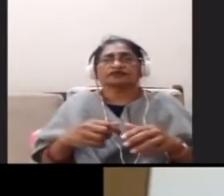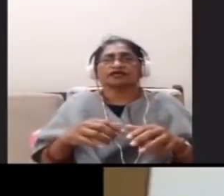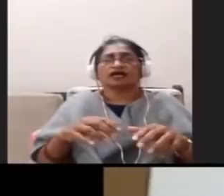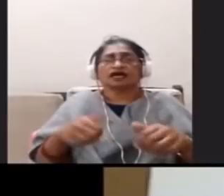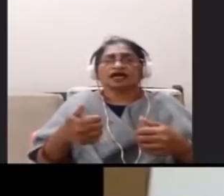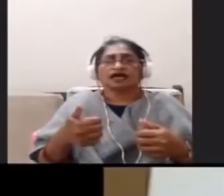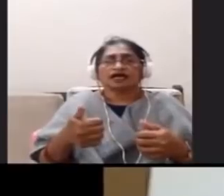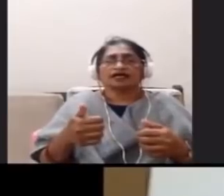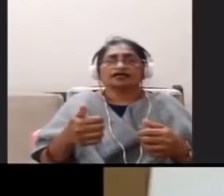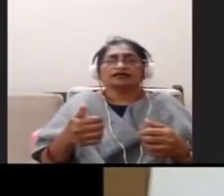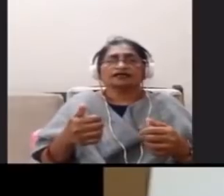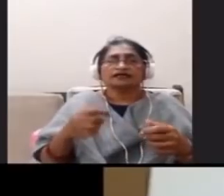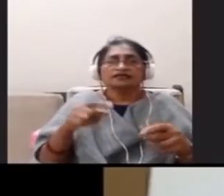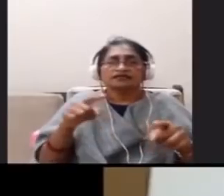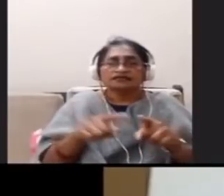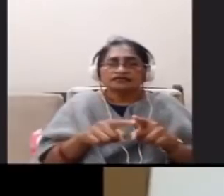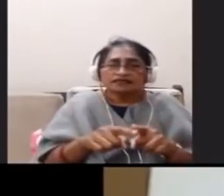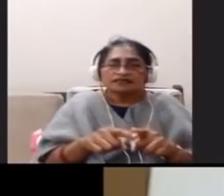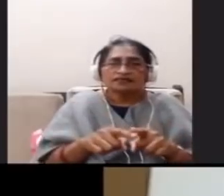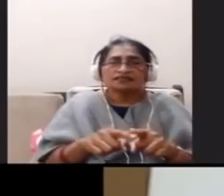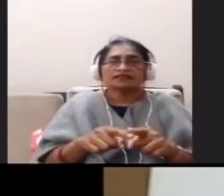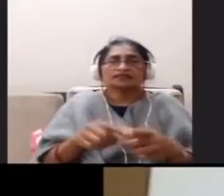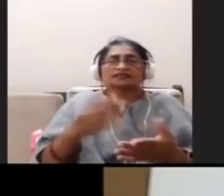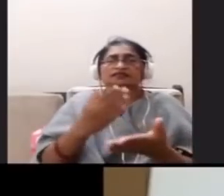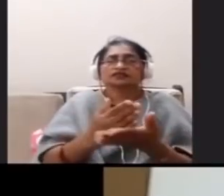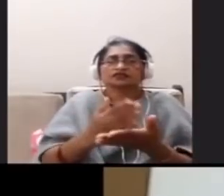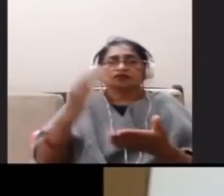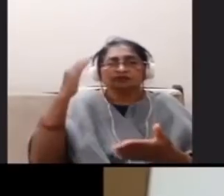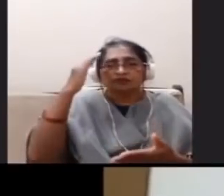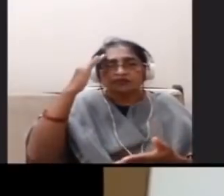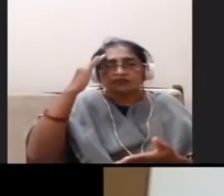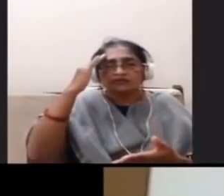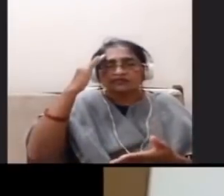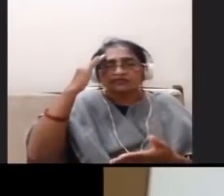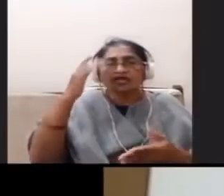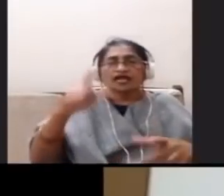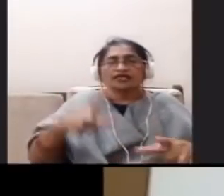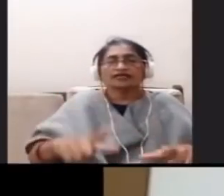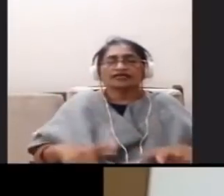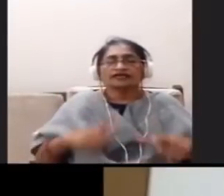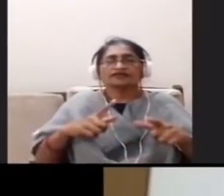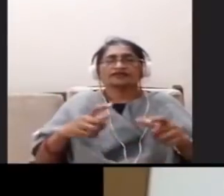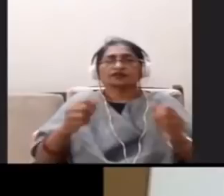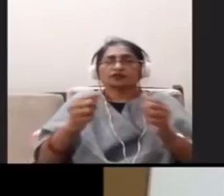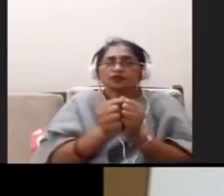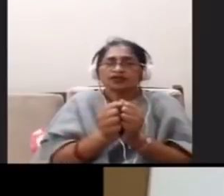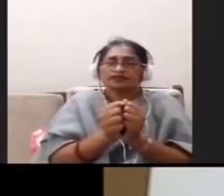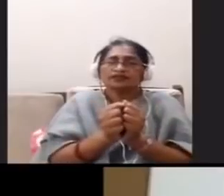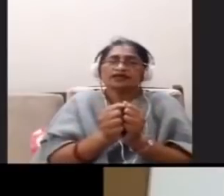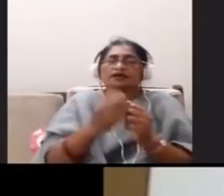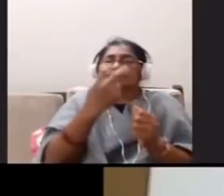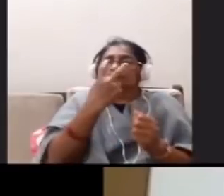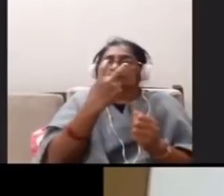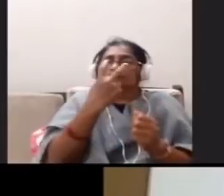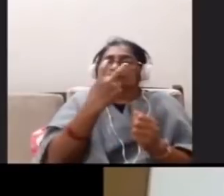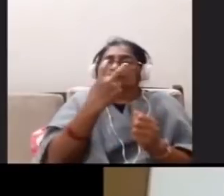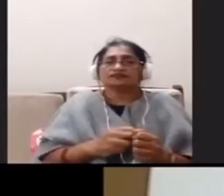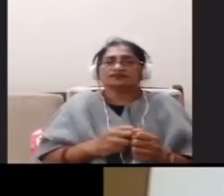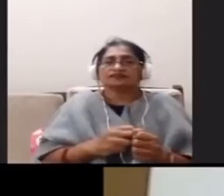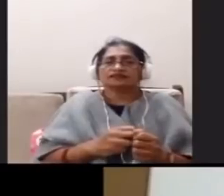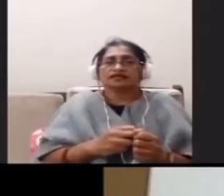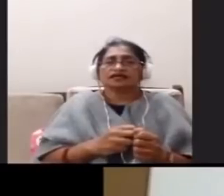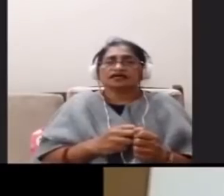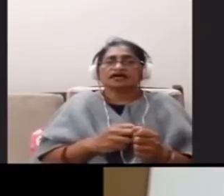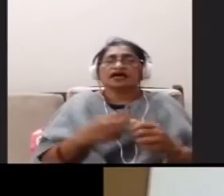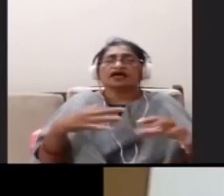IBAT, a single-stop knowledge resource on living a life with blindness. IWAY shares information,